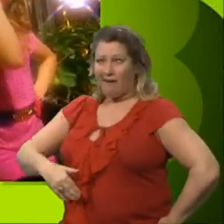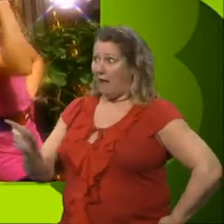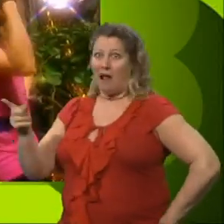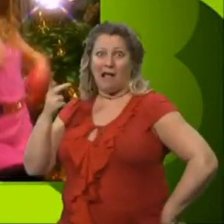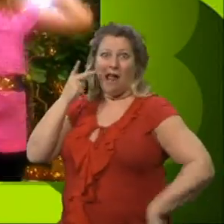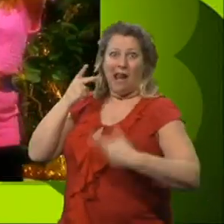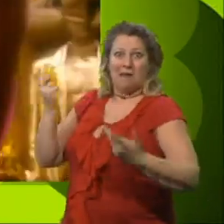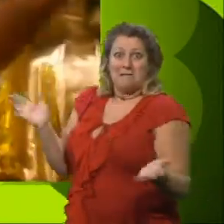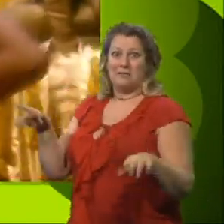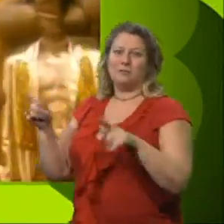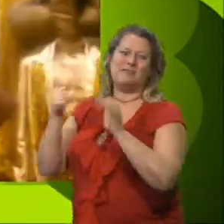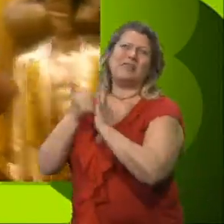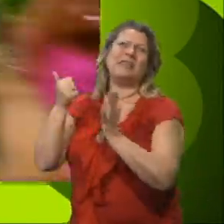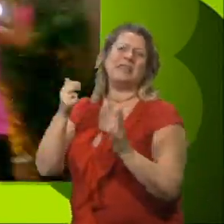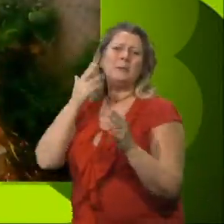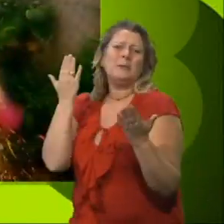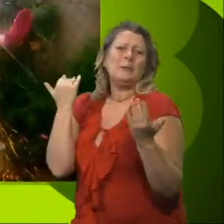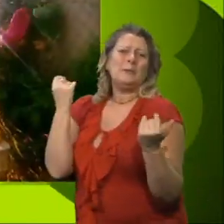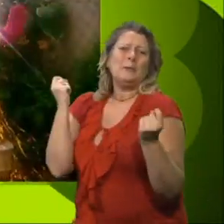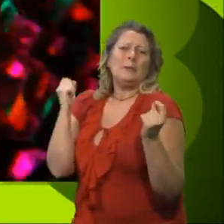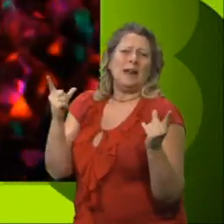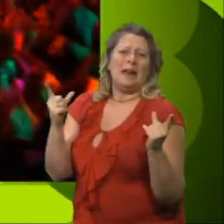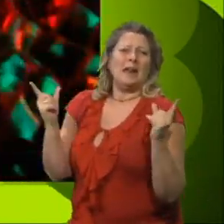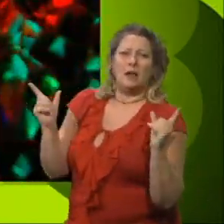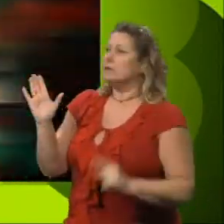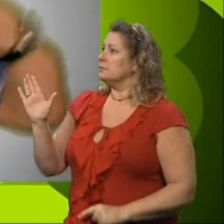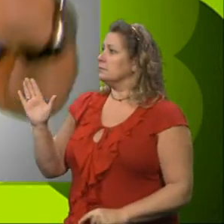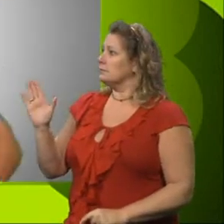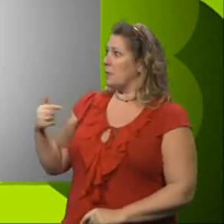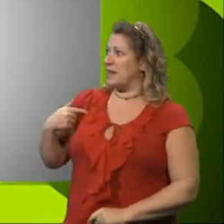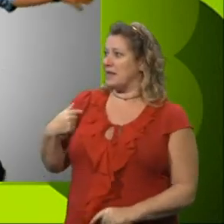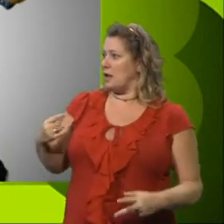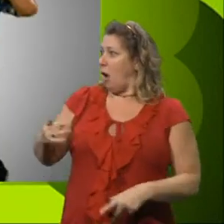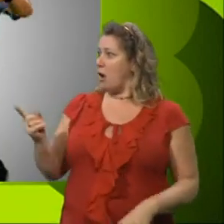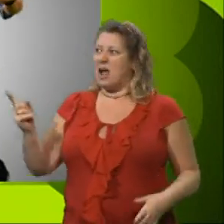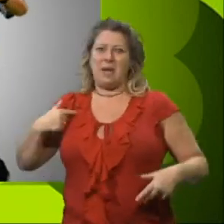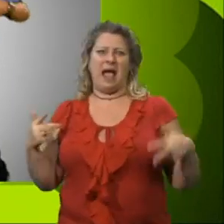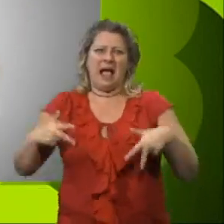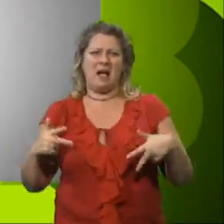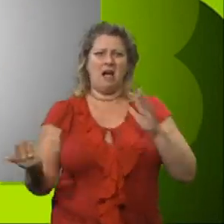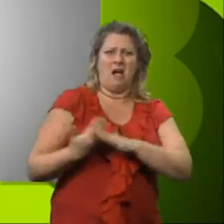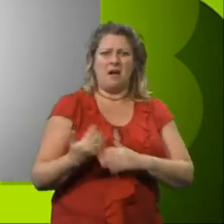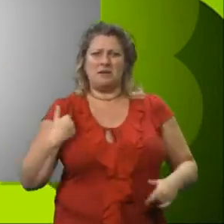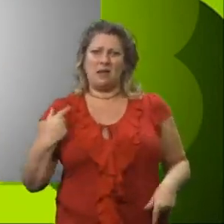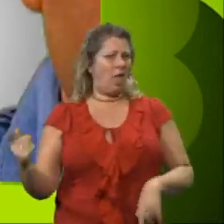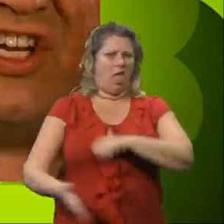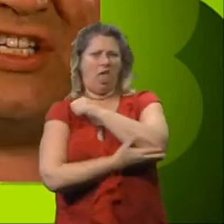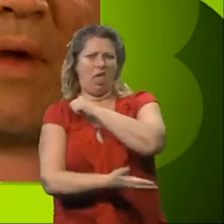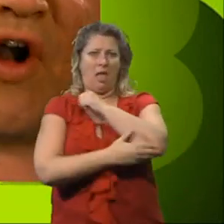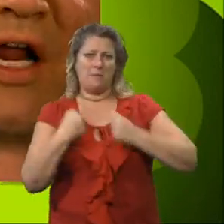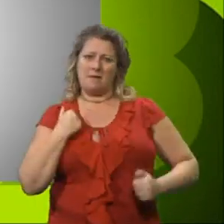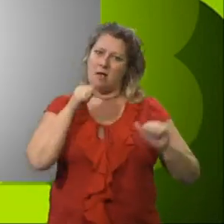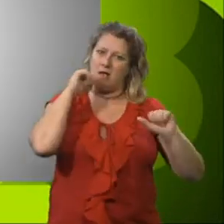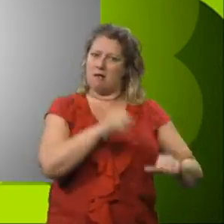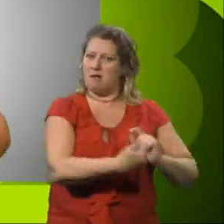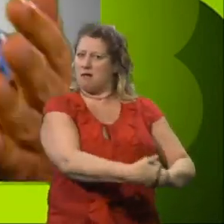the coolest of the canines! Stop! Digby time! He's hacking out a slacker, I'm his number one backer. He's the salt on my pepper, he's the cheese on